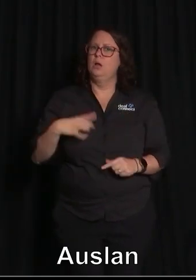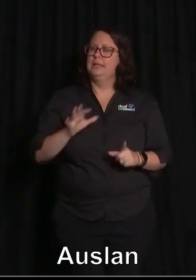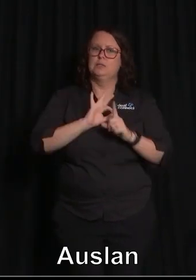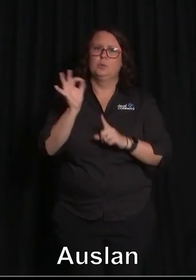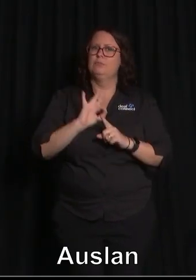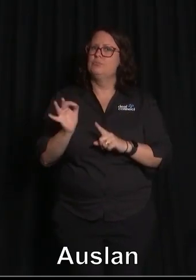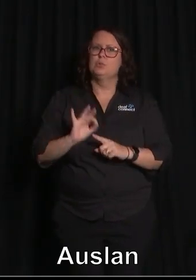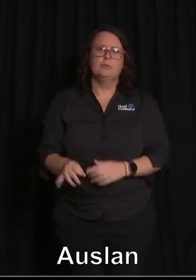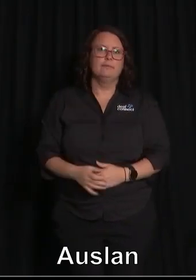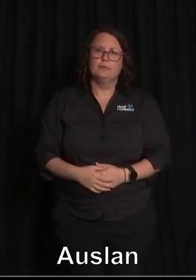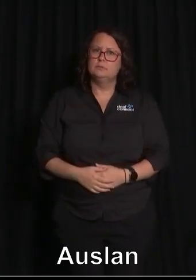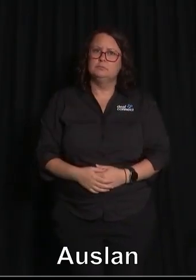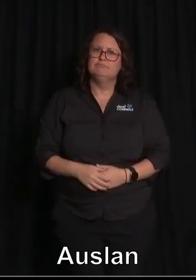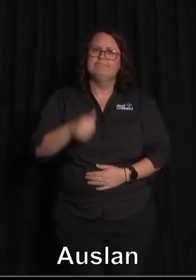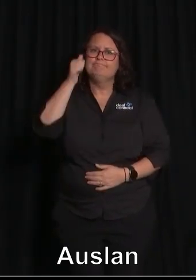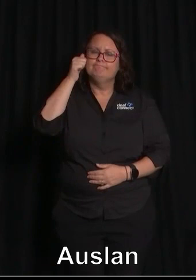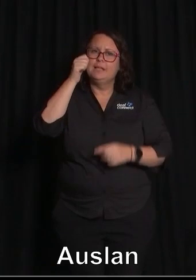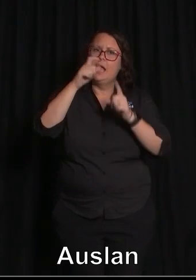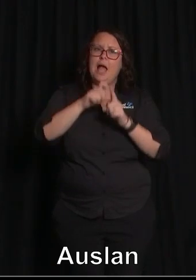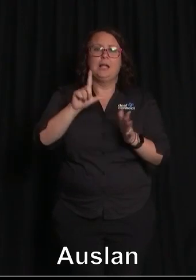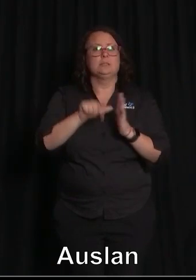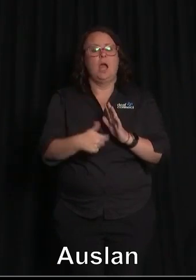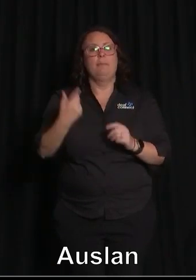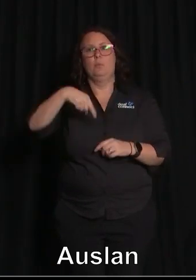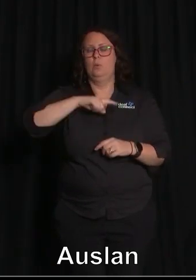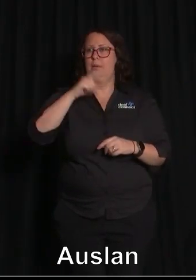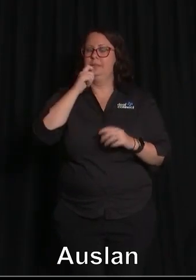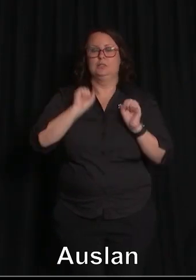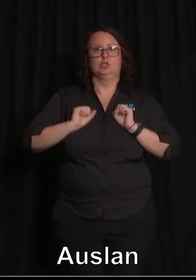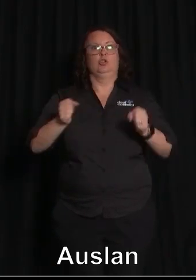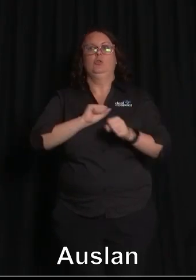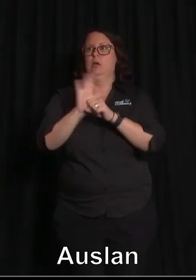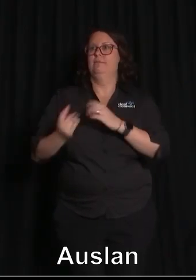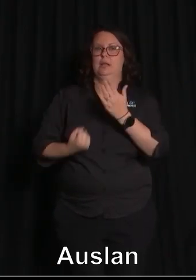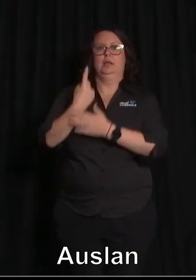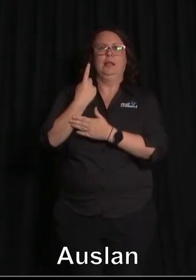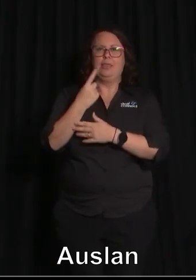Although the pandemic is brutal, it was unexpected, there were many opportunities to do